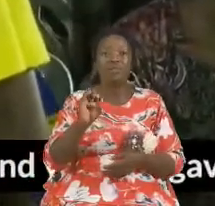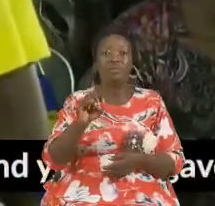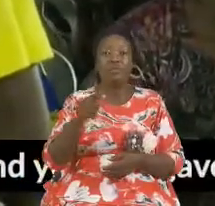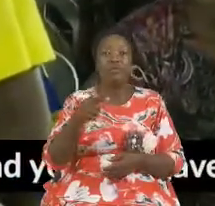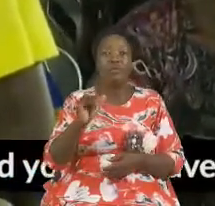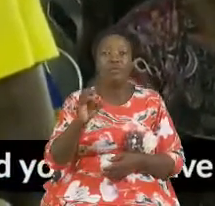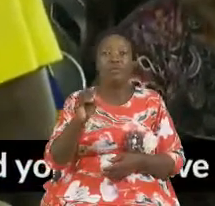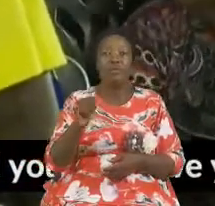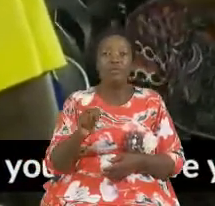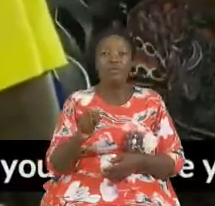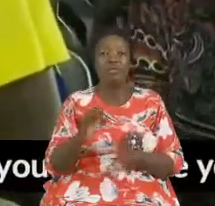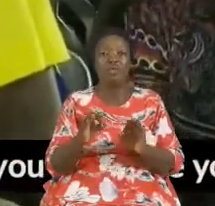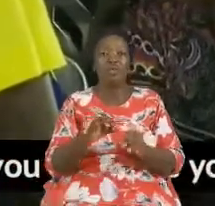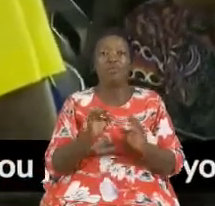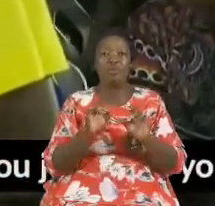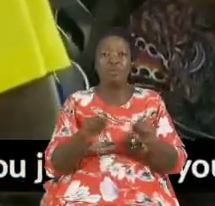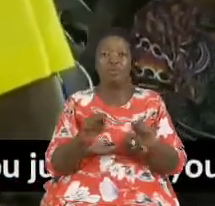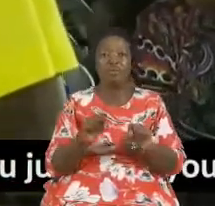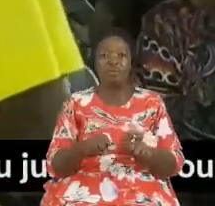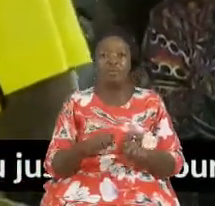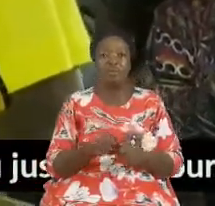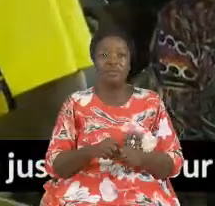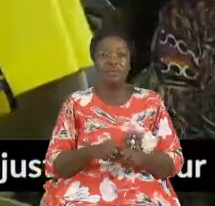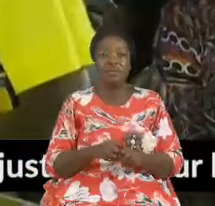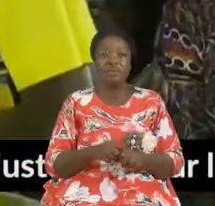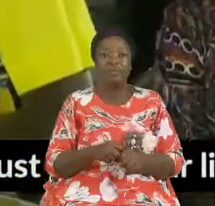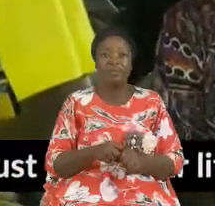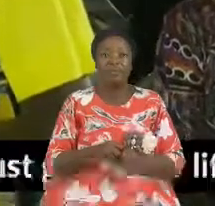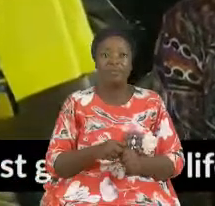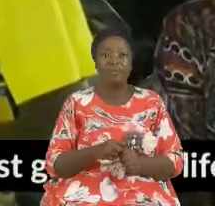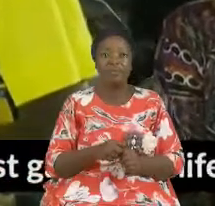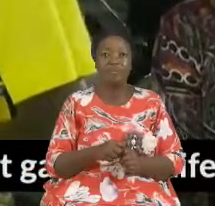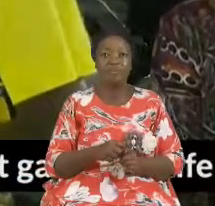can indicate the region if possible.